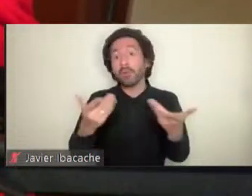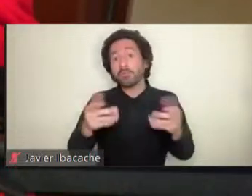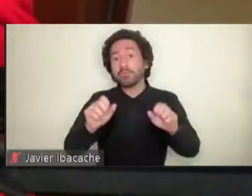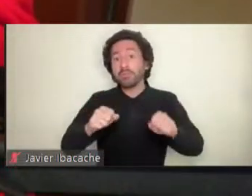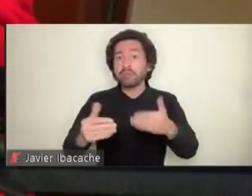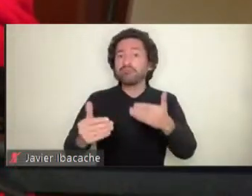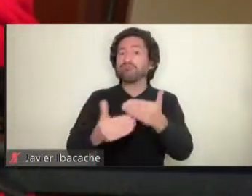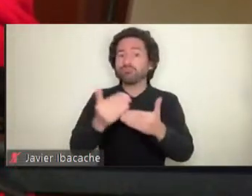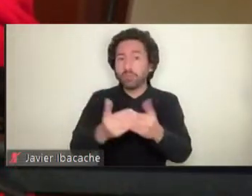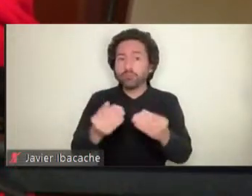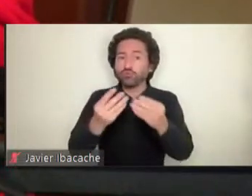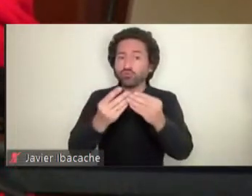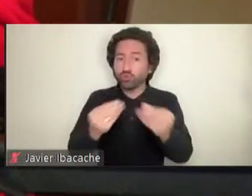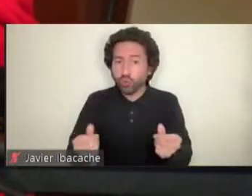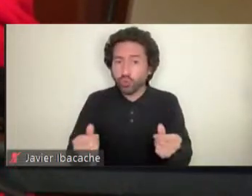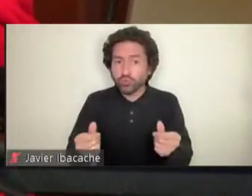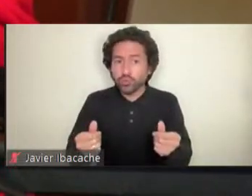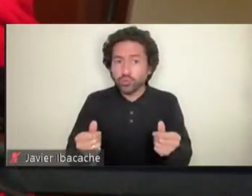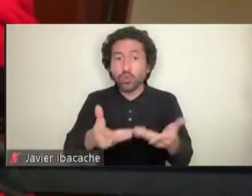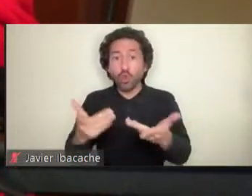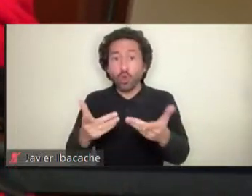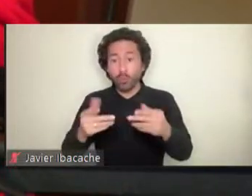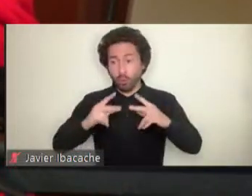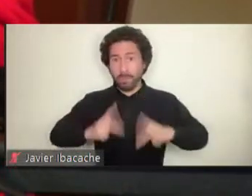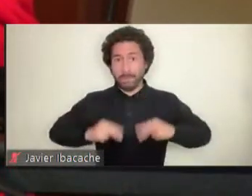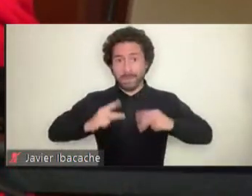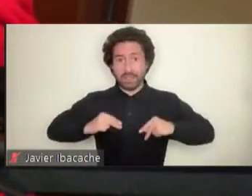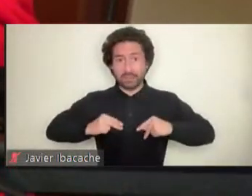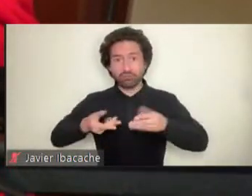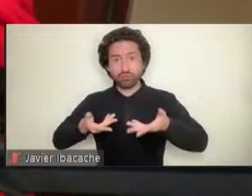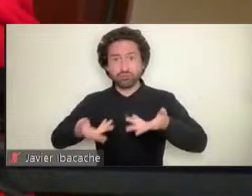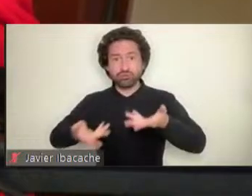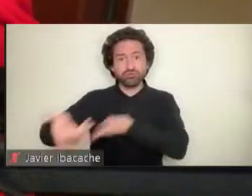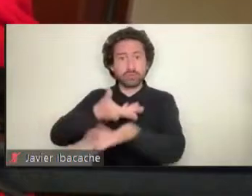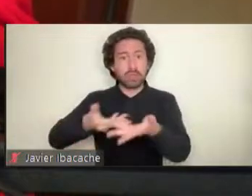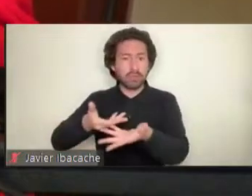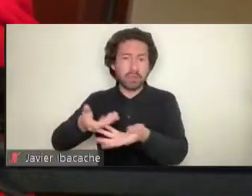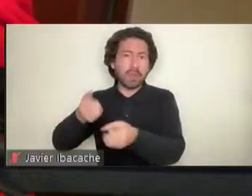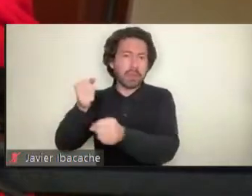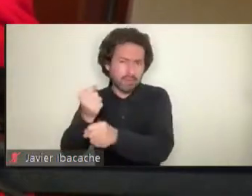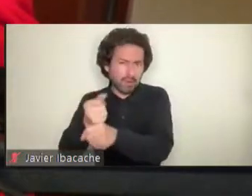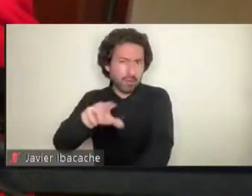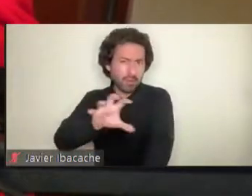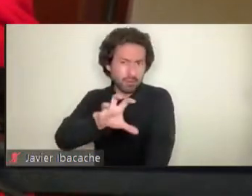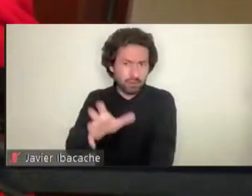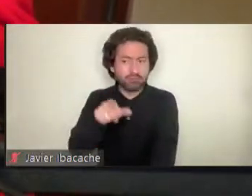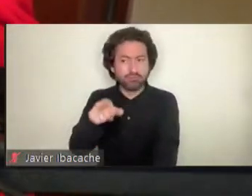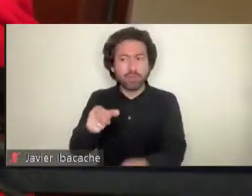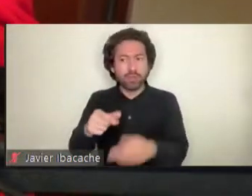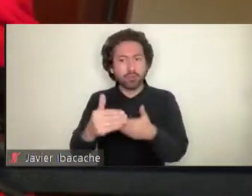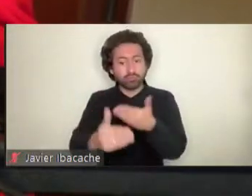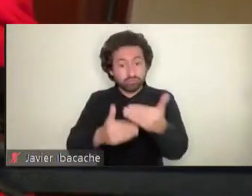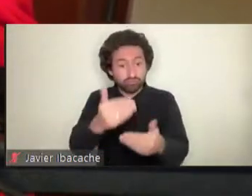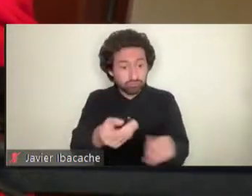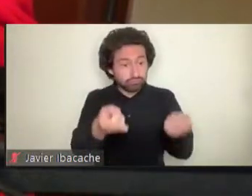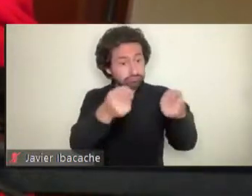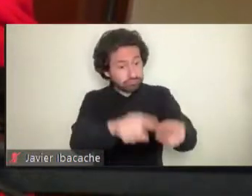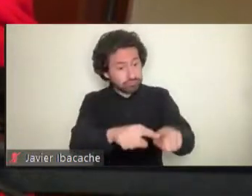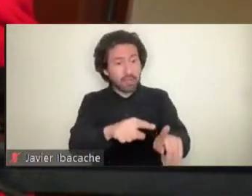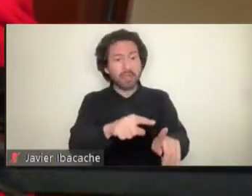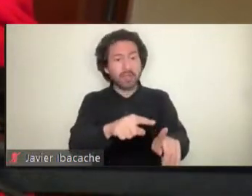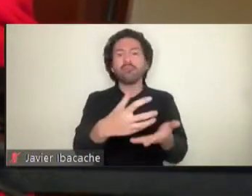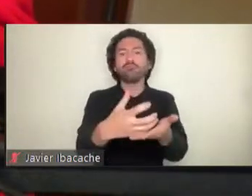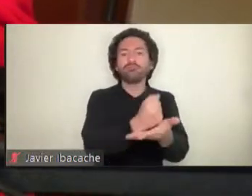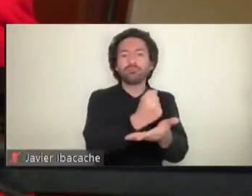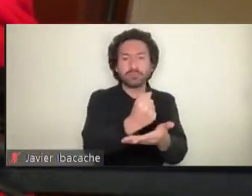dialogue amongst ministries of labor in the region. This can only lead to results-based cooperation and